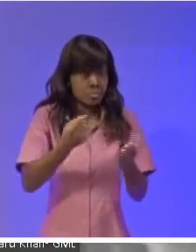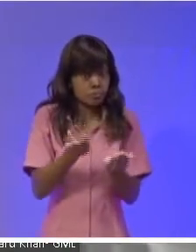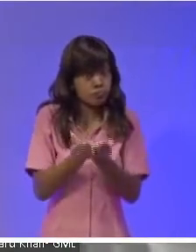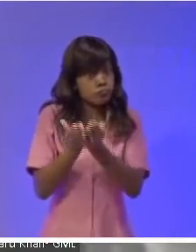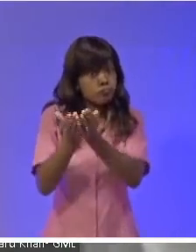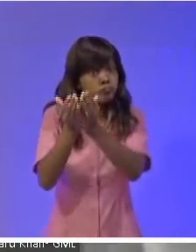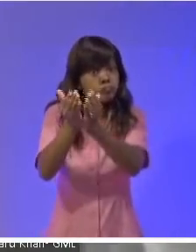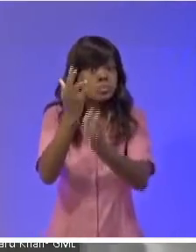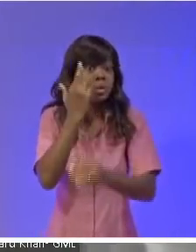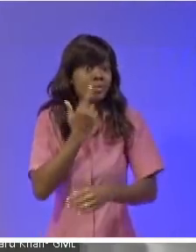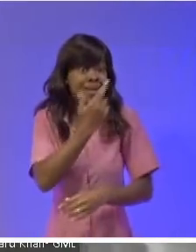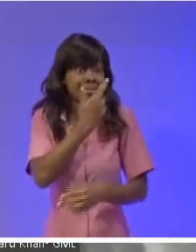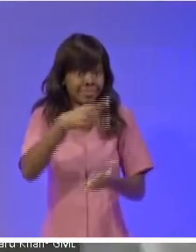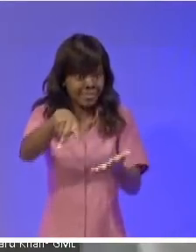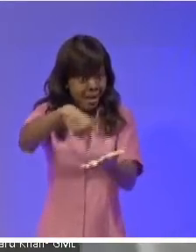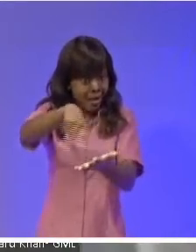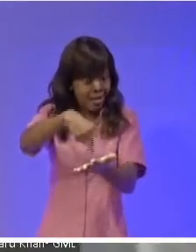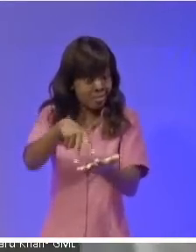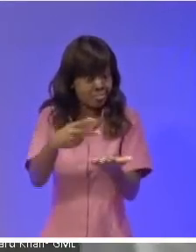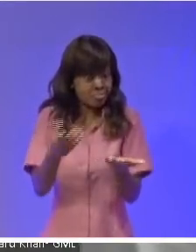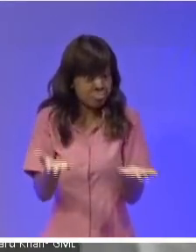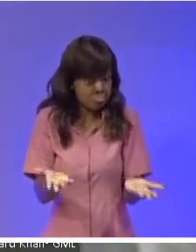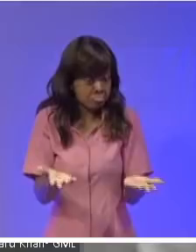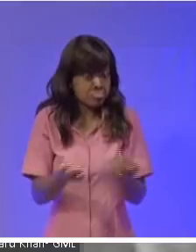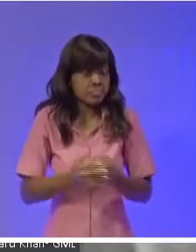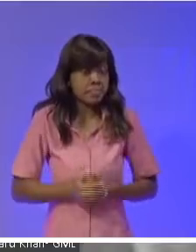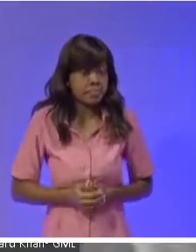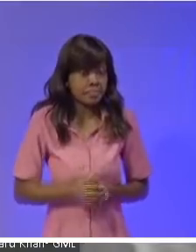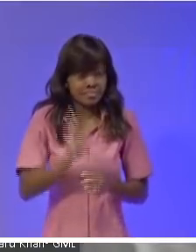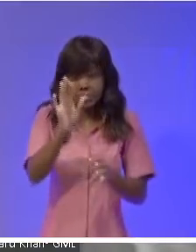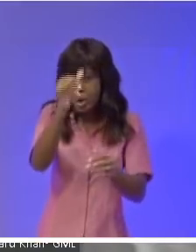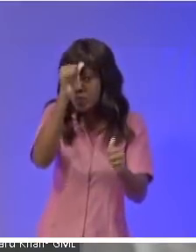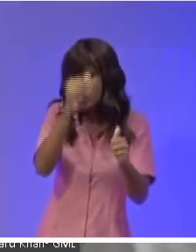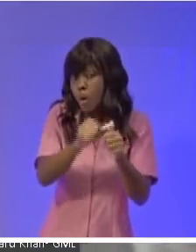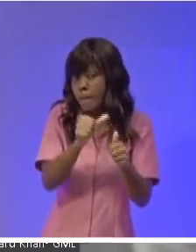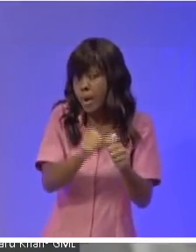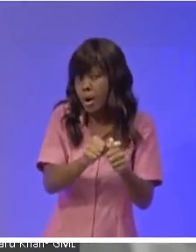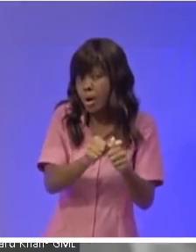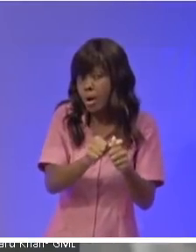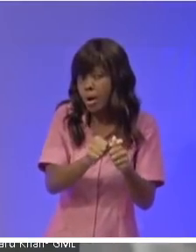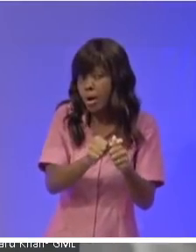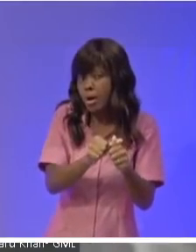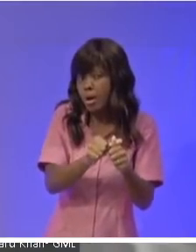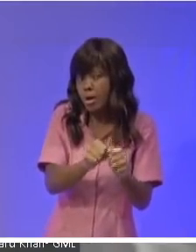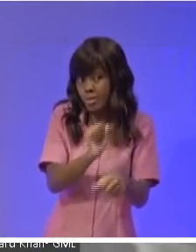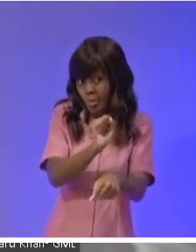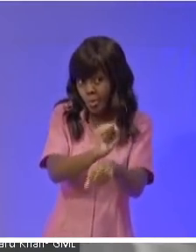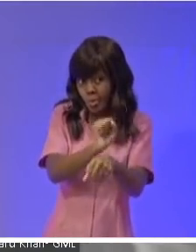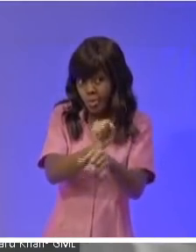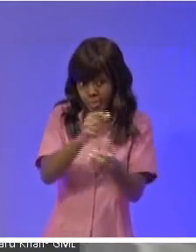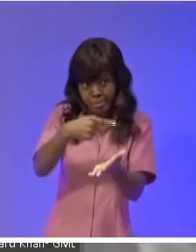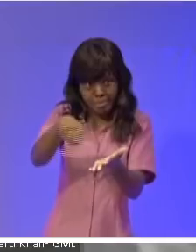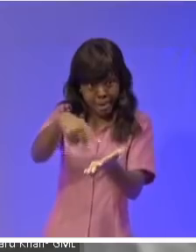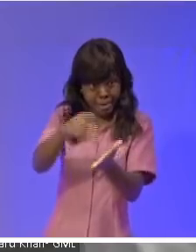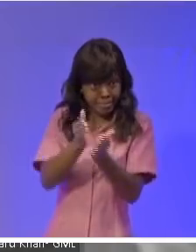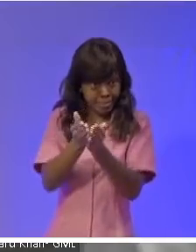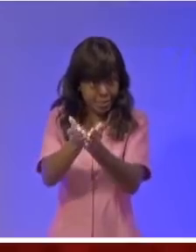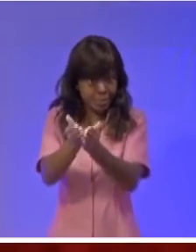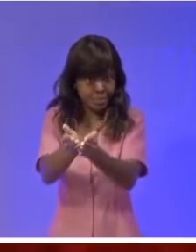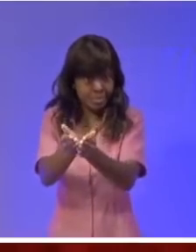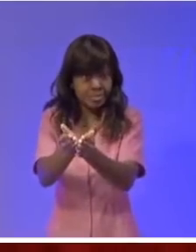says just simply operating a party boat is against the regulations. Thank you. So I would advise that